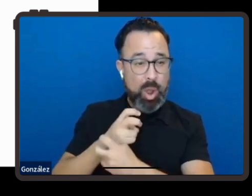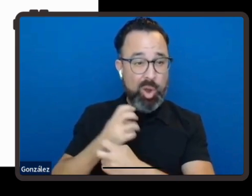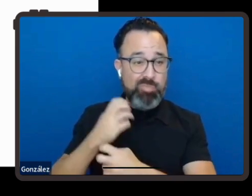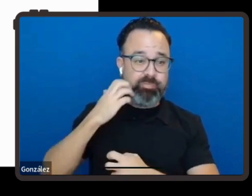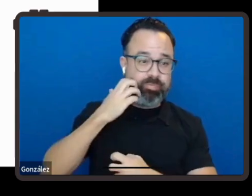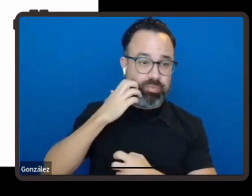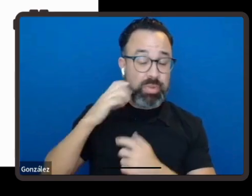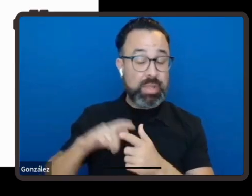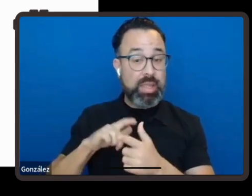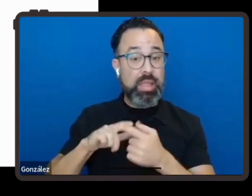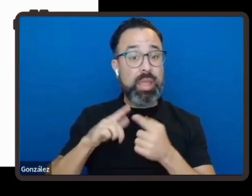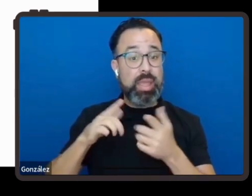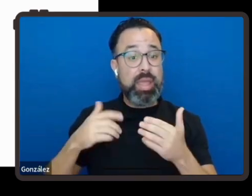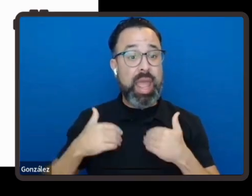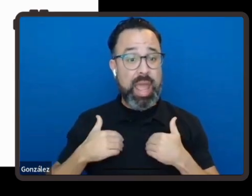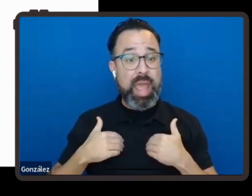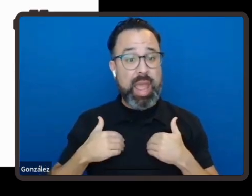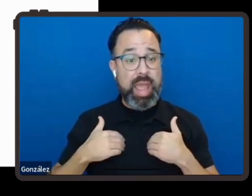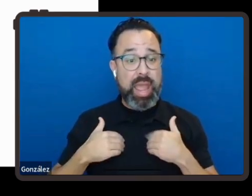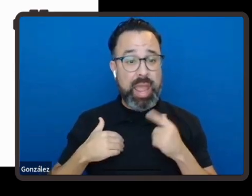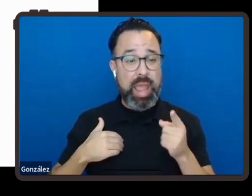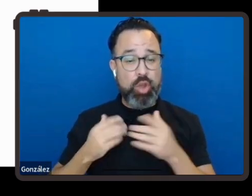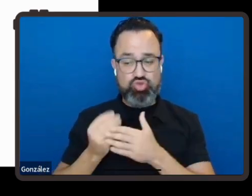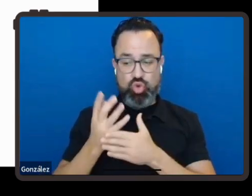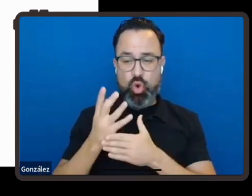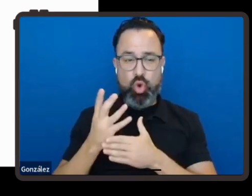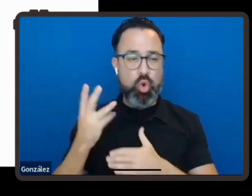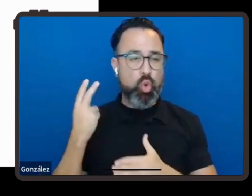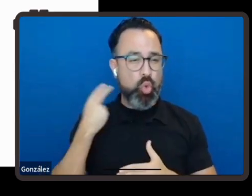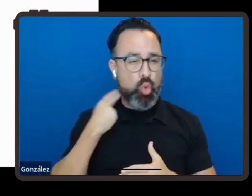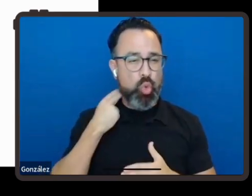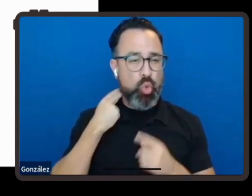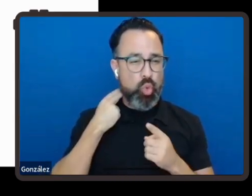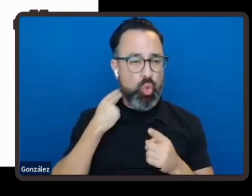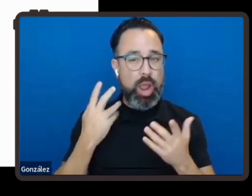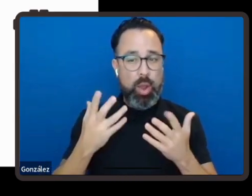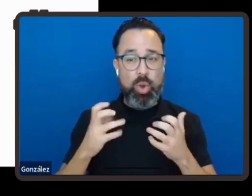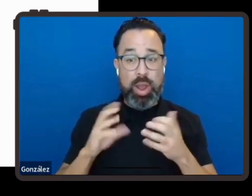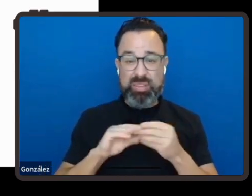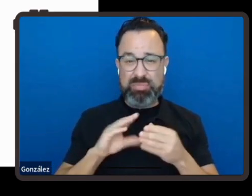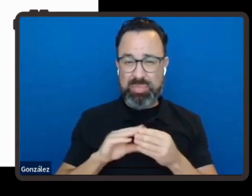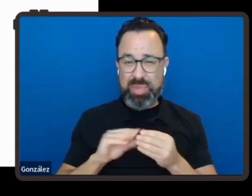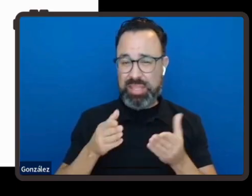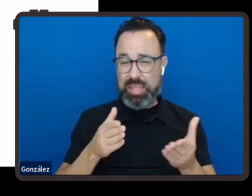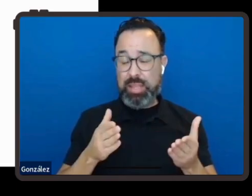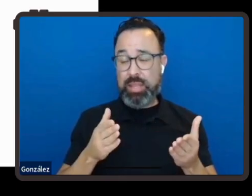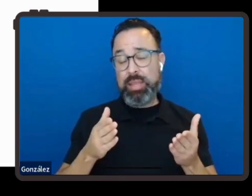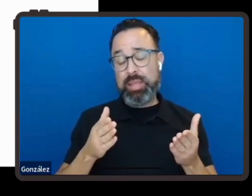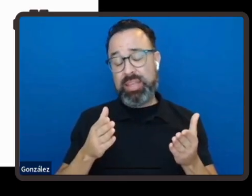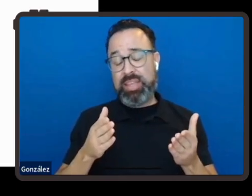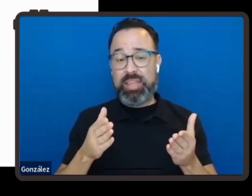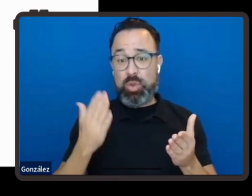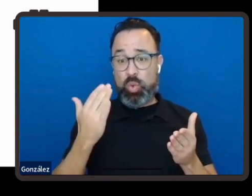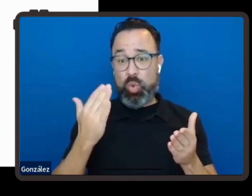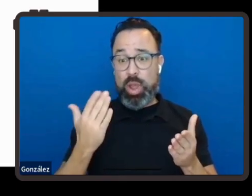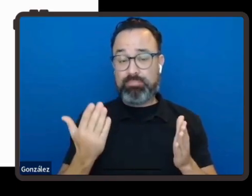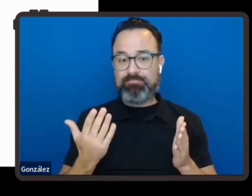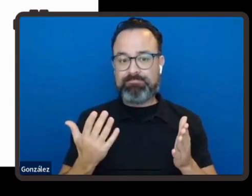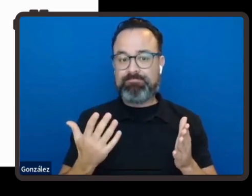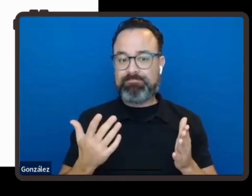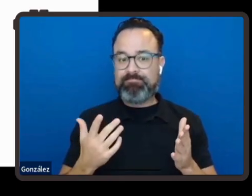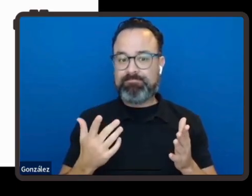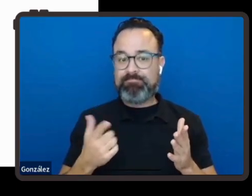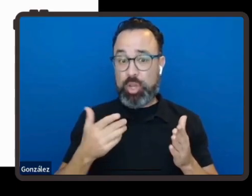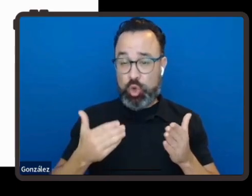your growth hormone, which I just want to sort of mention here, because again, I like to mention new